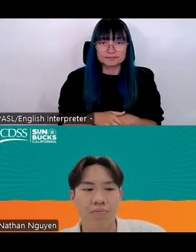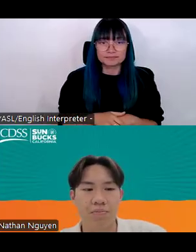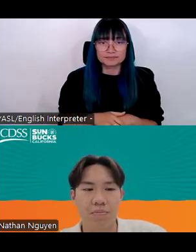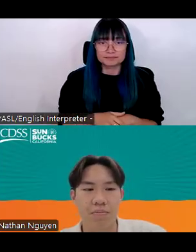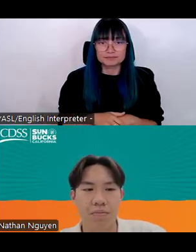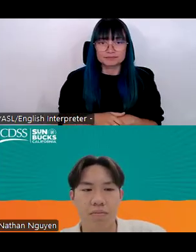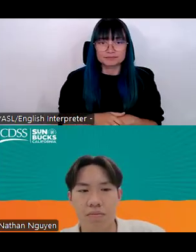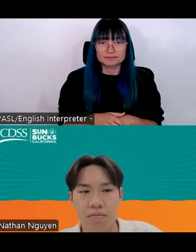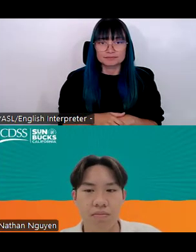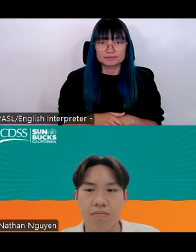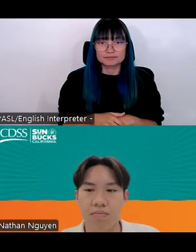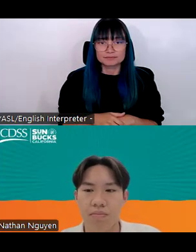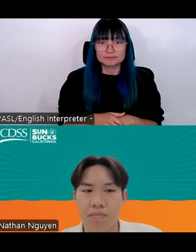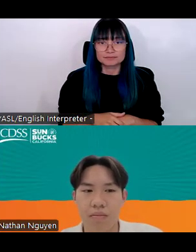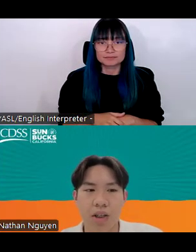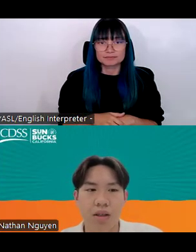please.